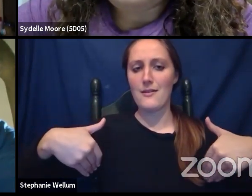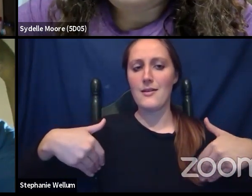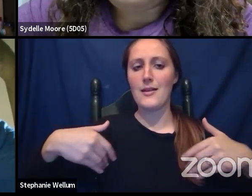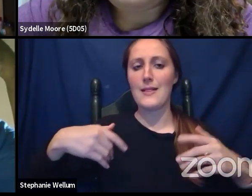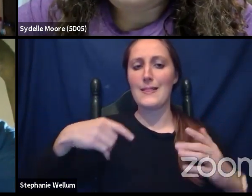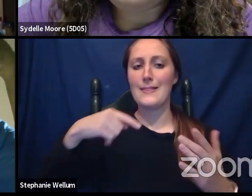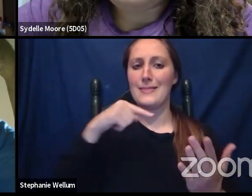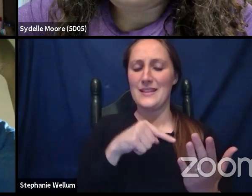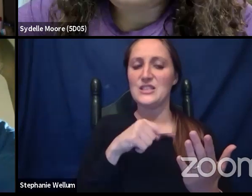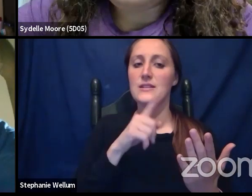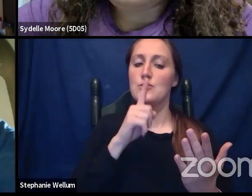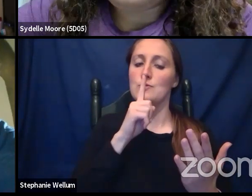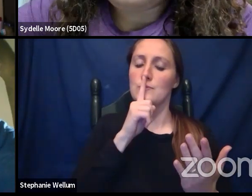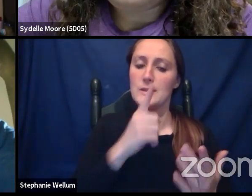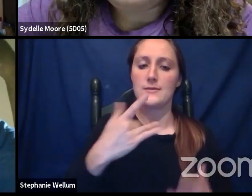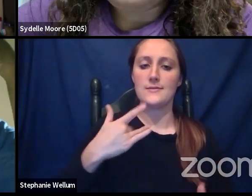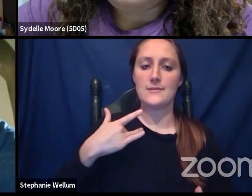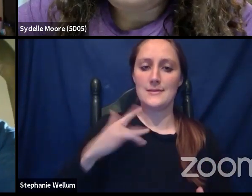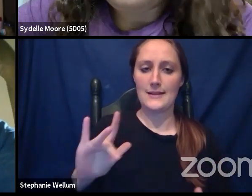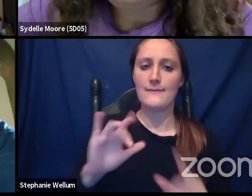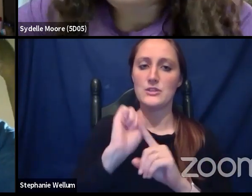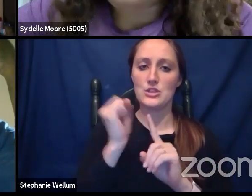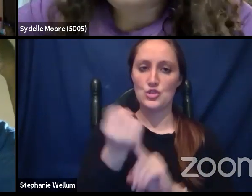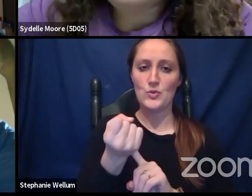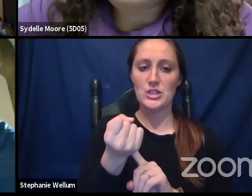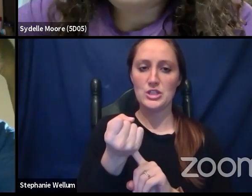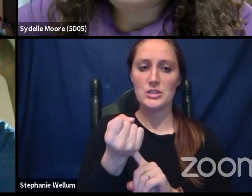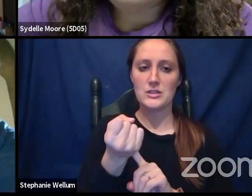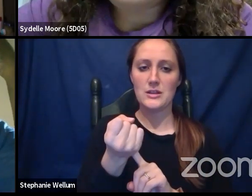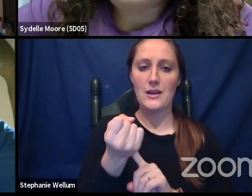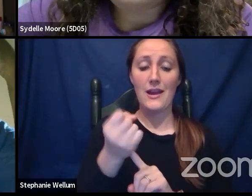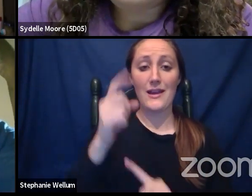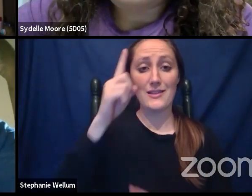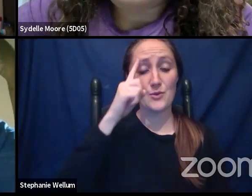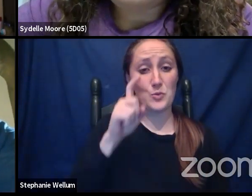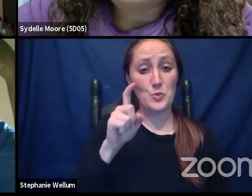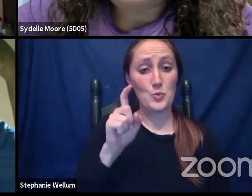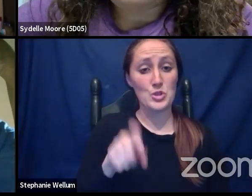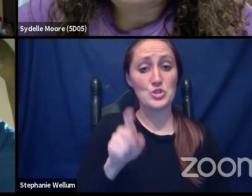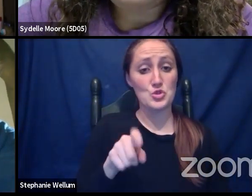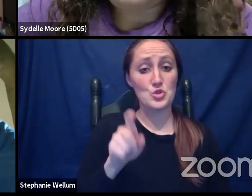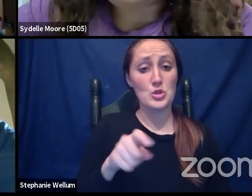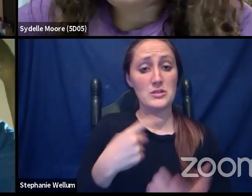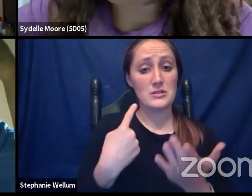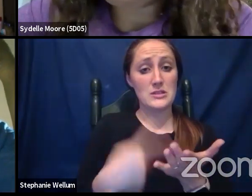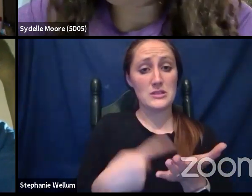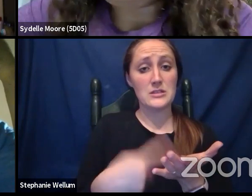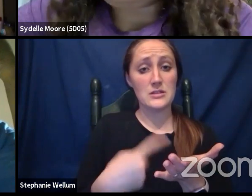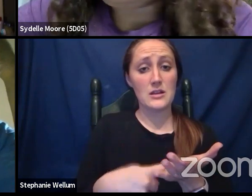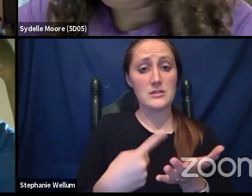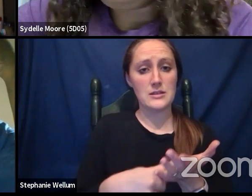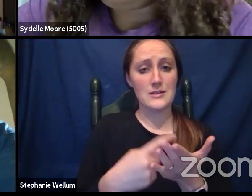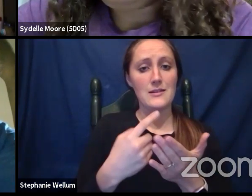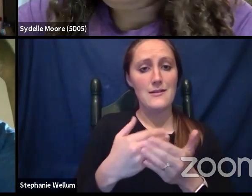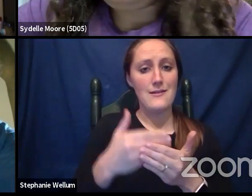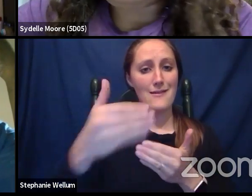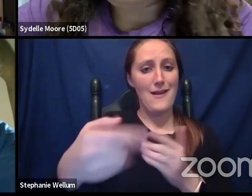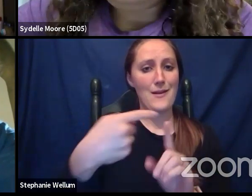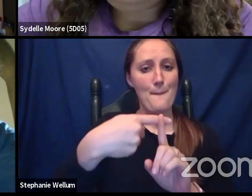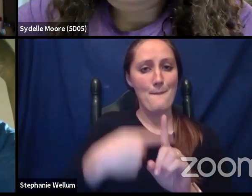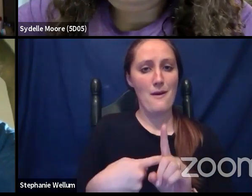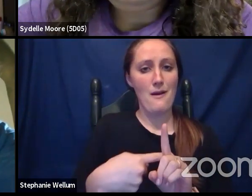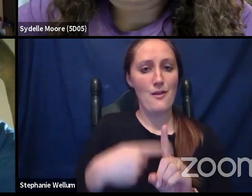very sensitive situation, and I think we should maybe discuss this next month at